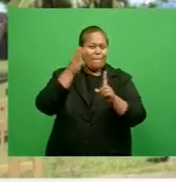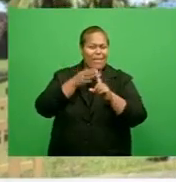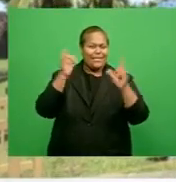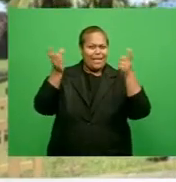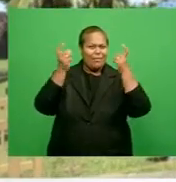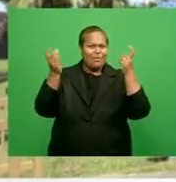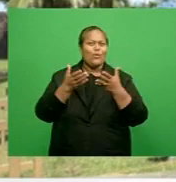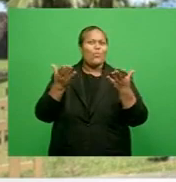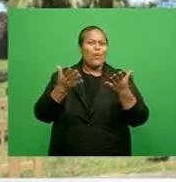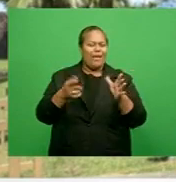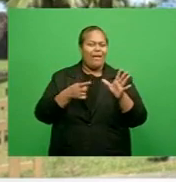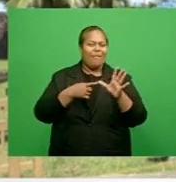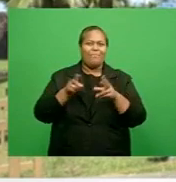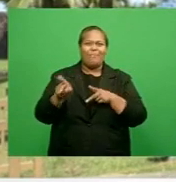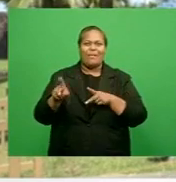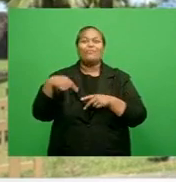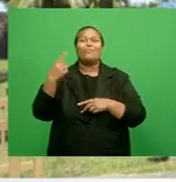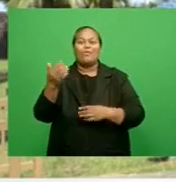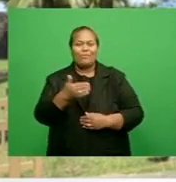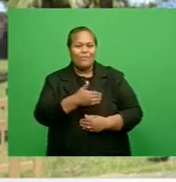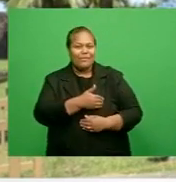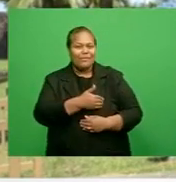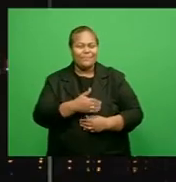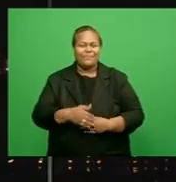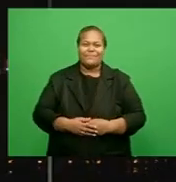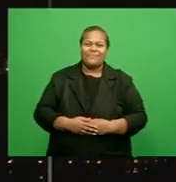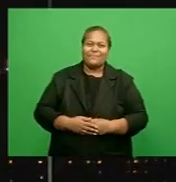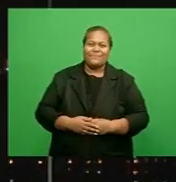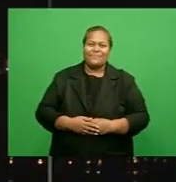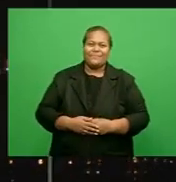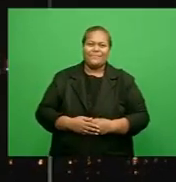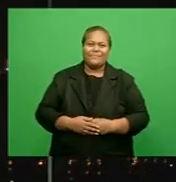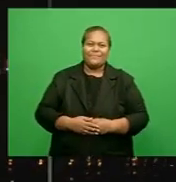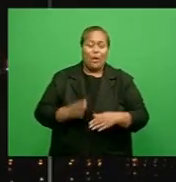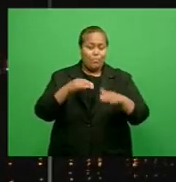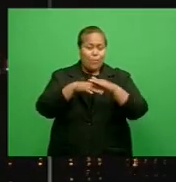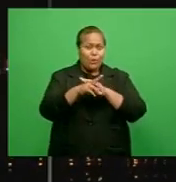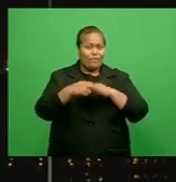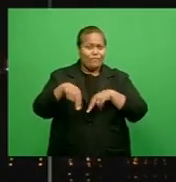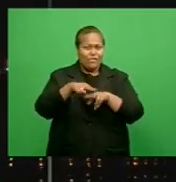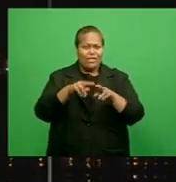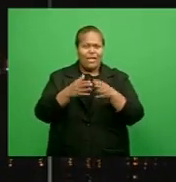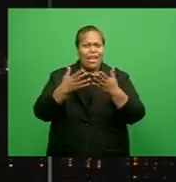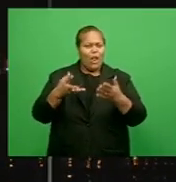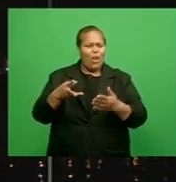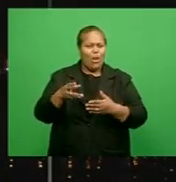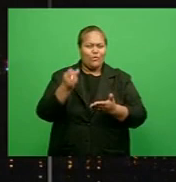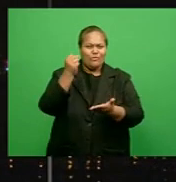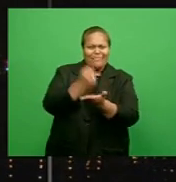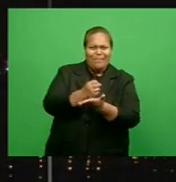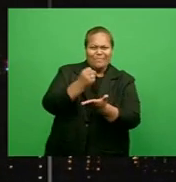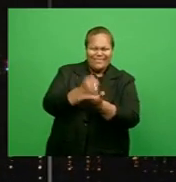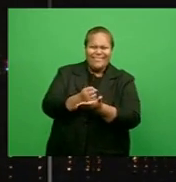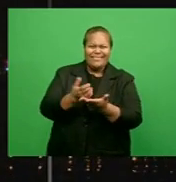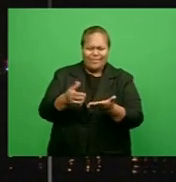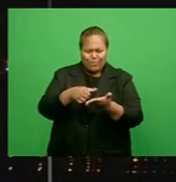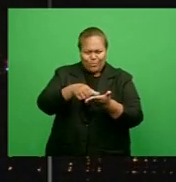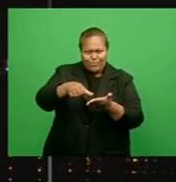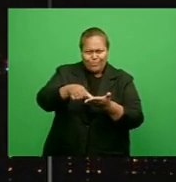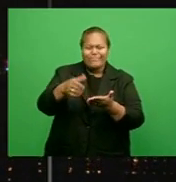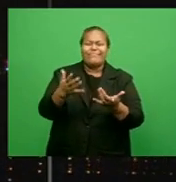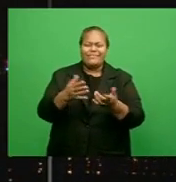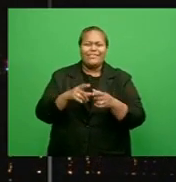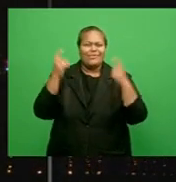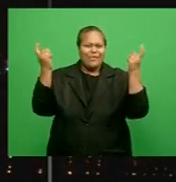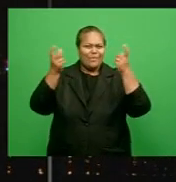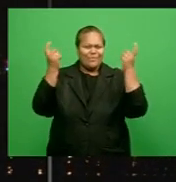tomorrow morning. Koroi Tandulala, FBC News. Post-Fiji has launched stamps commemorating Fiji's 50th independence anniversary.